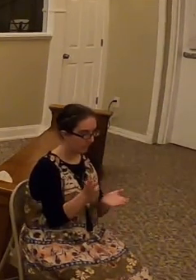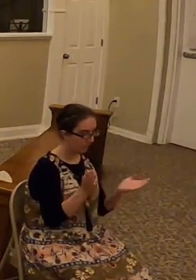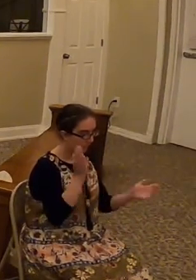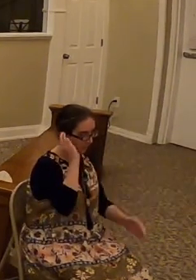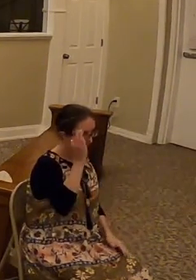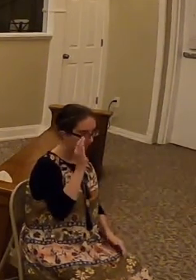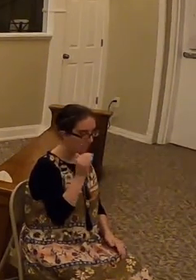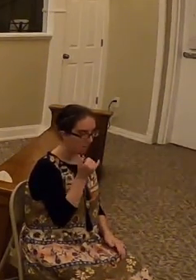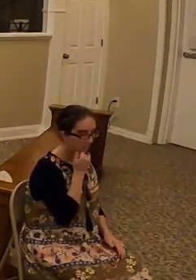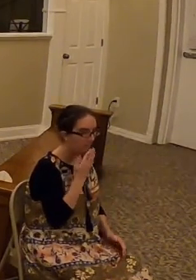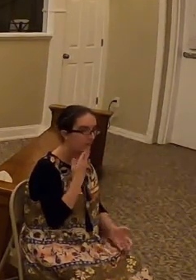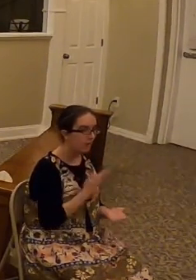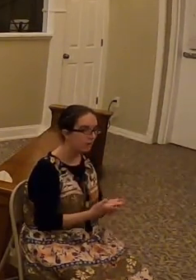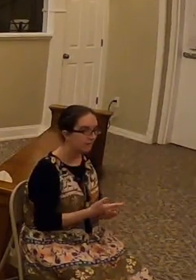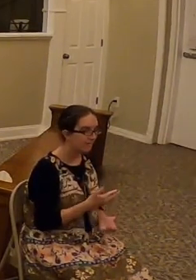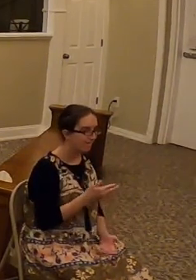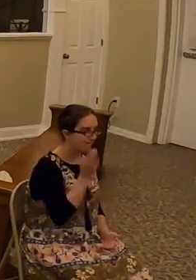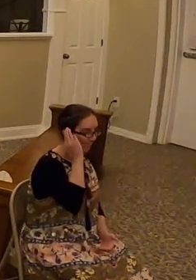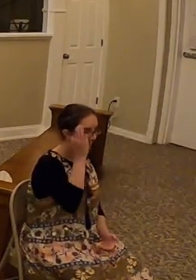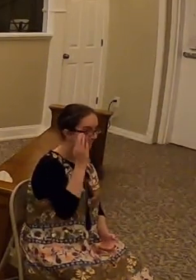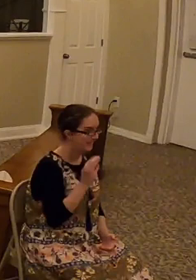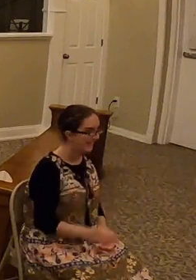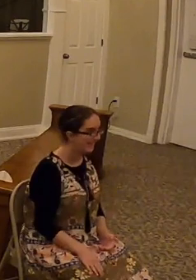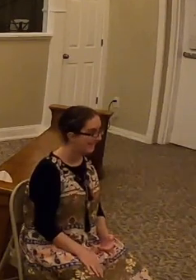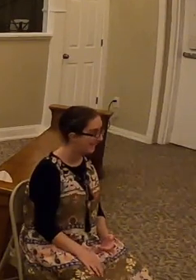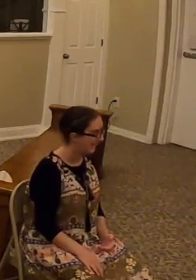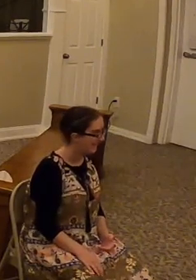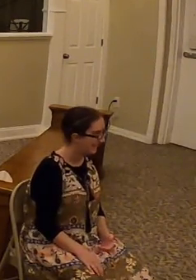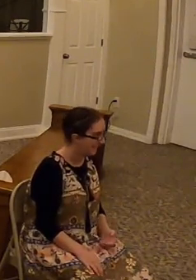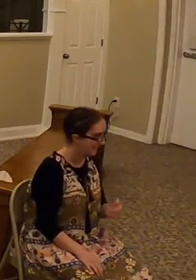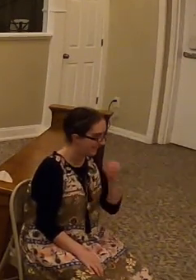sermon. Totally messed up my good sermon.